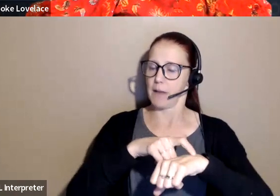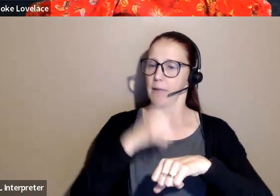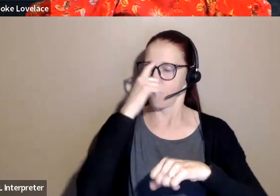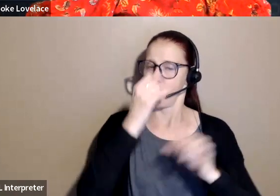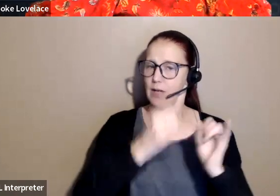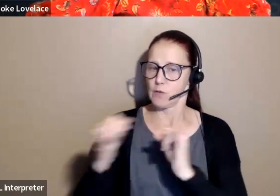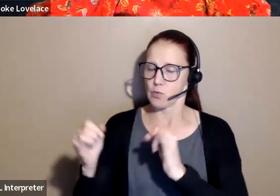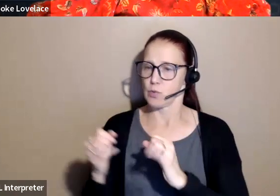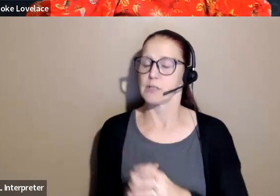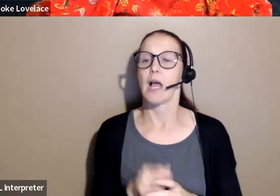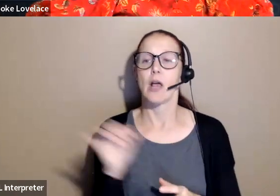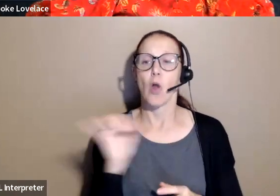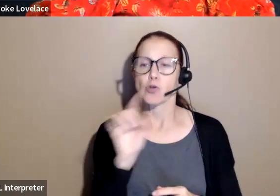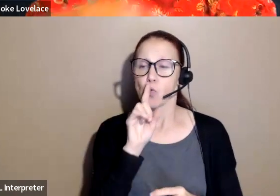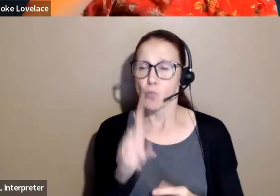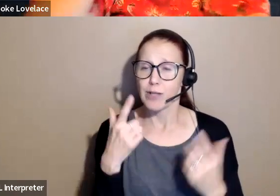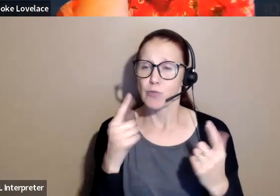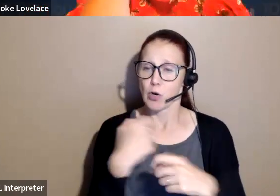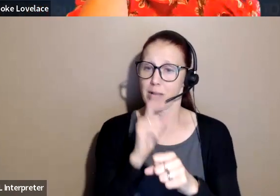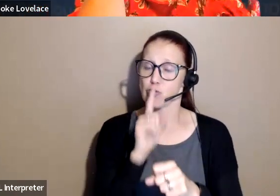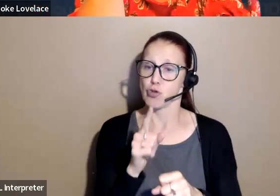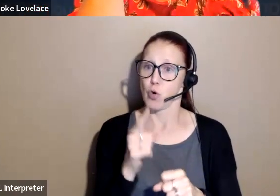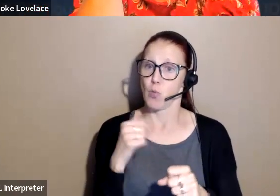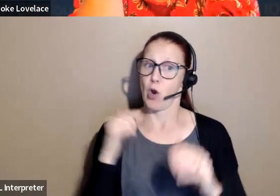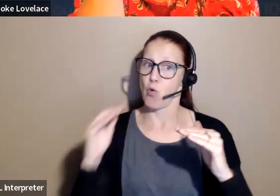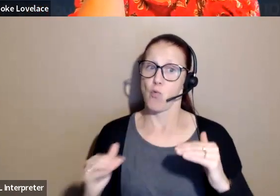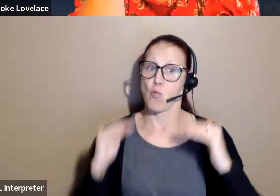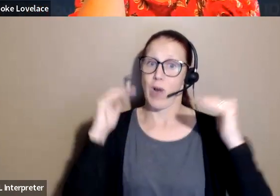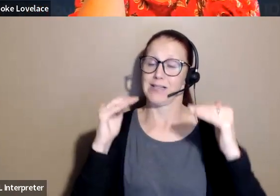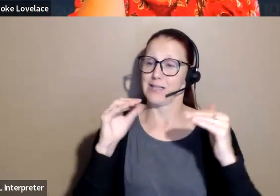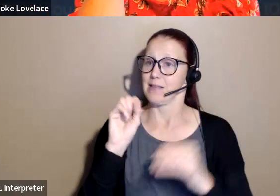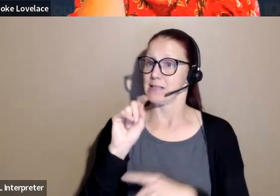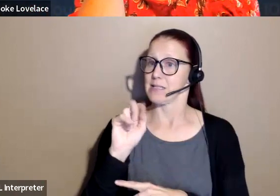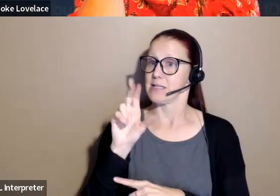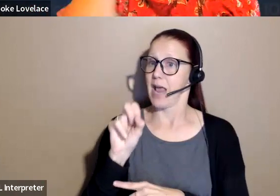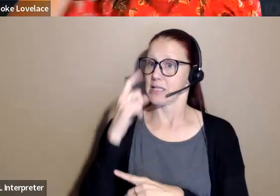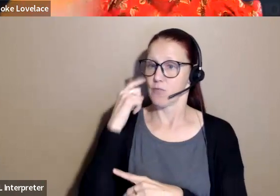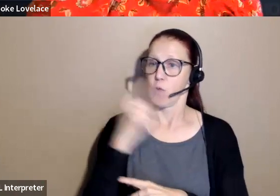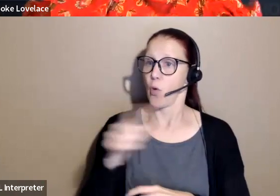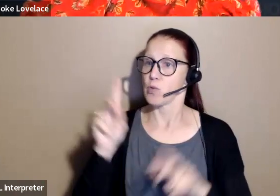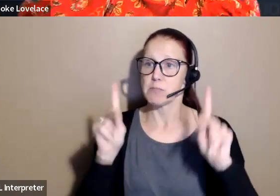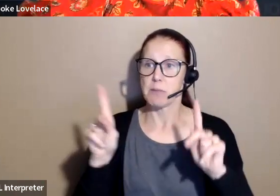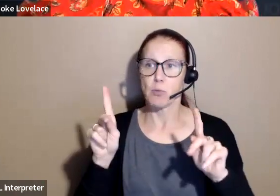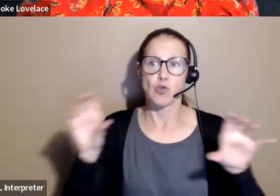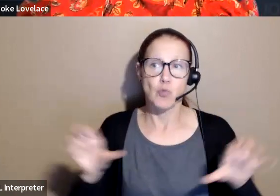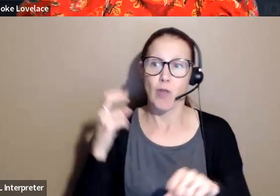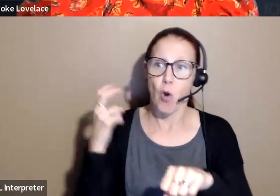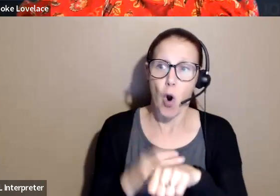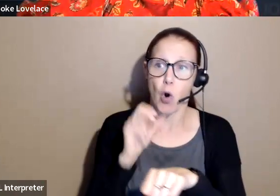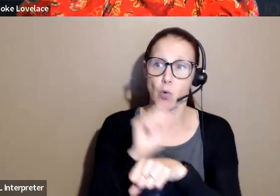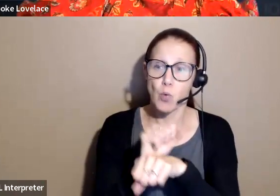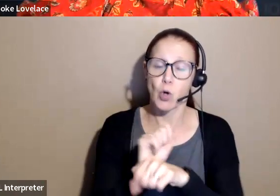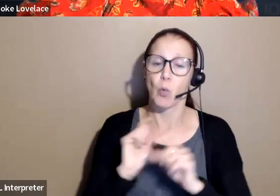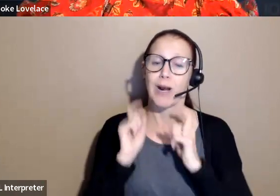also really trying to make sure that we're raising the status of those individuals doing that hard work, that we are giving them the credentials, that